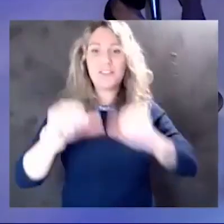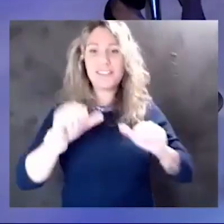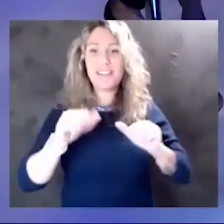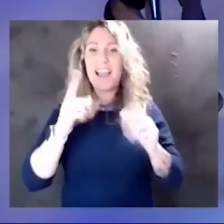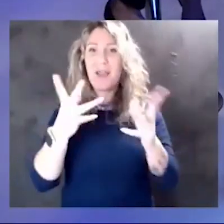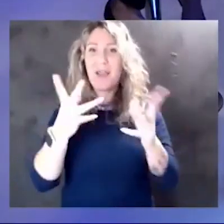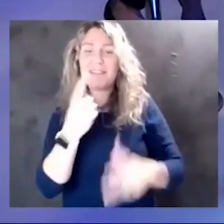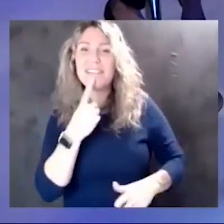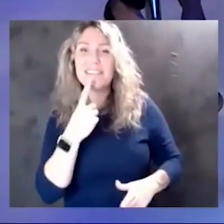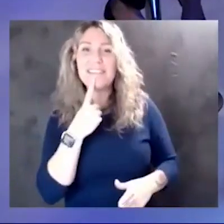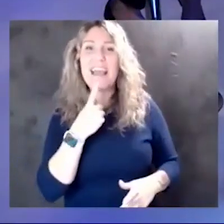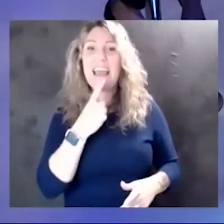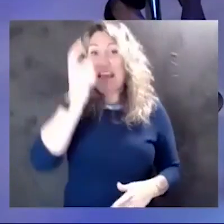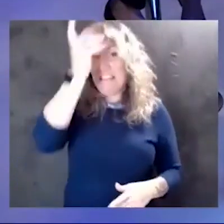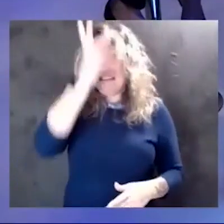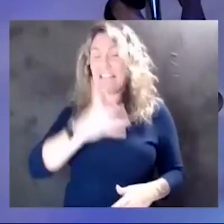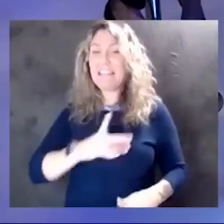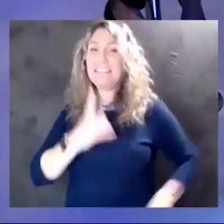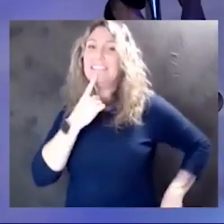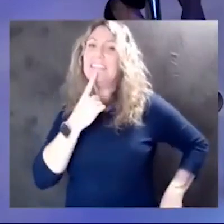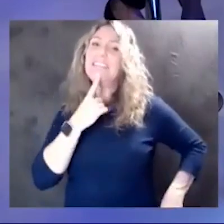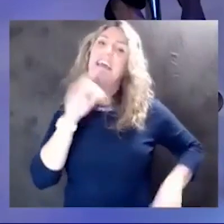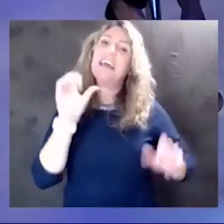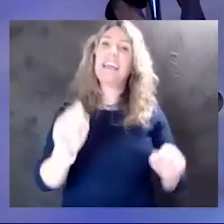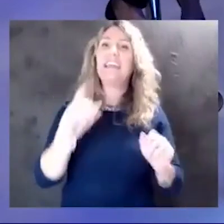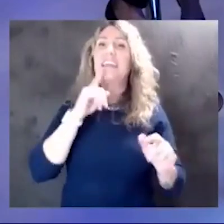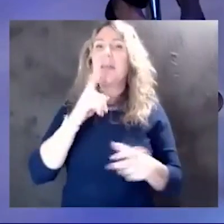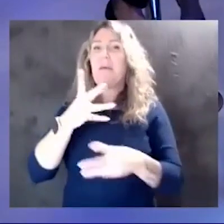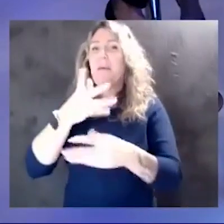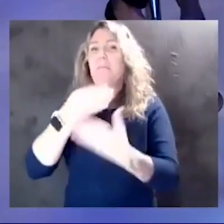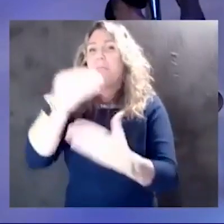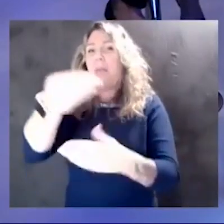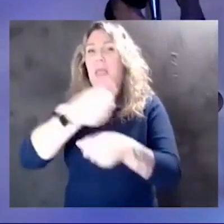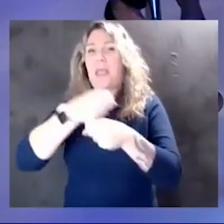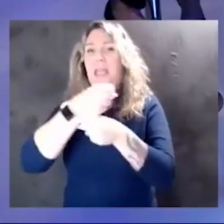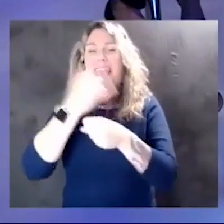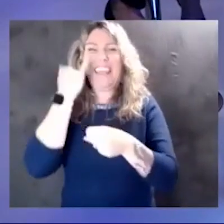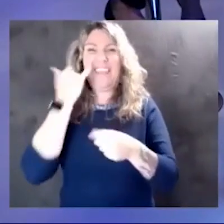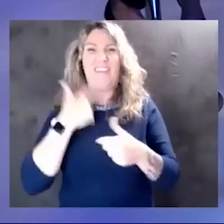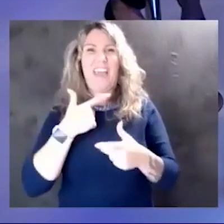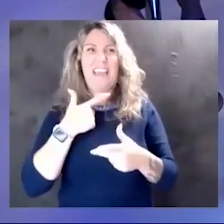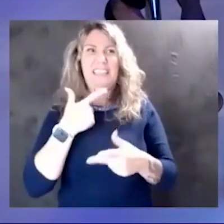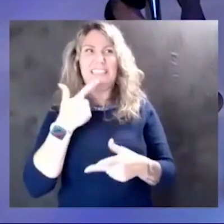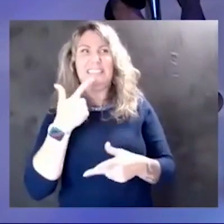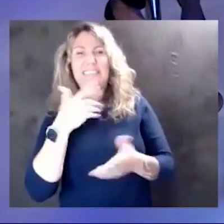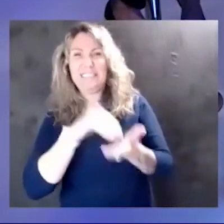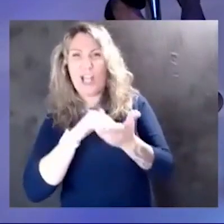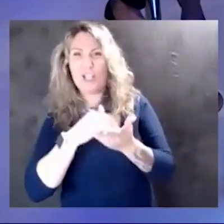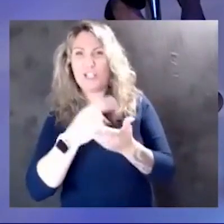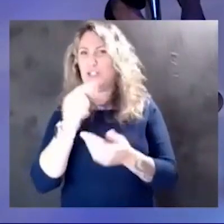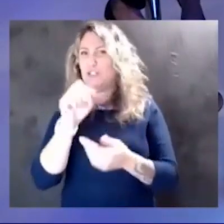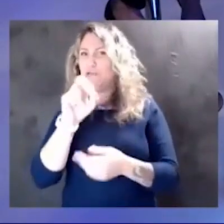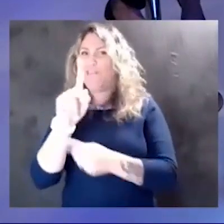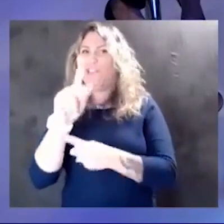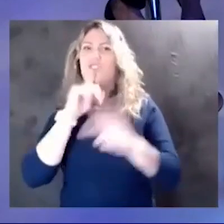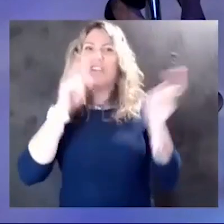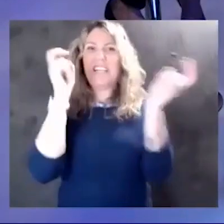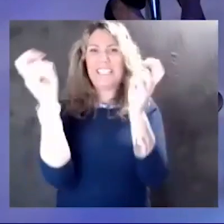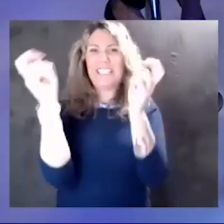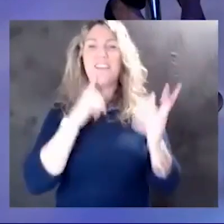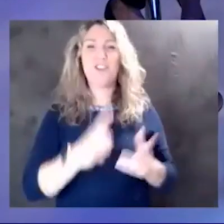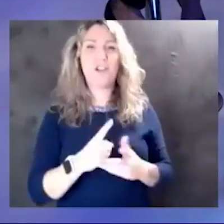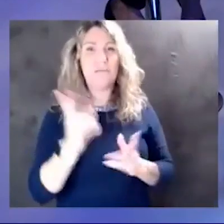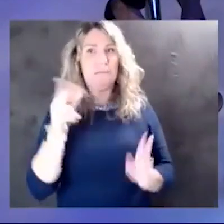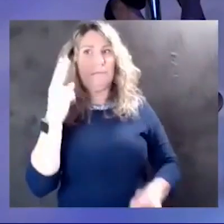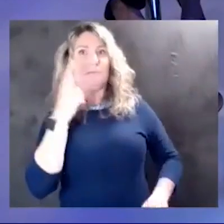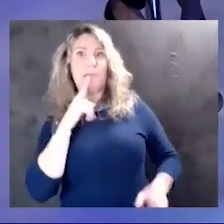me a coffee if I can get Dr. McGurk's title, if I can actually say it properly, because it's very high end. And thank you for sneaking a little